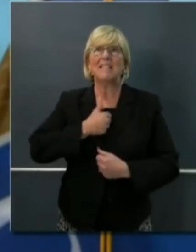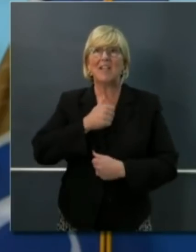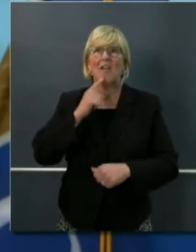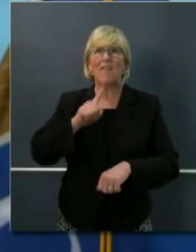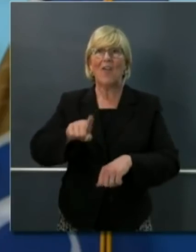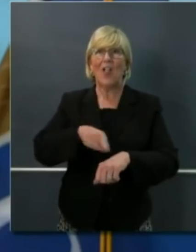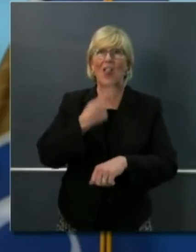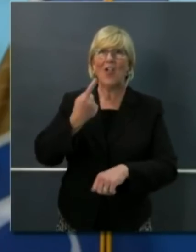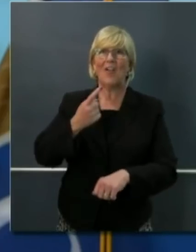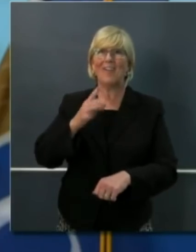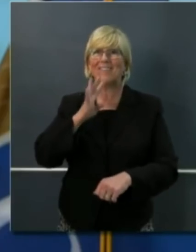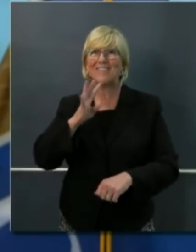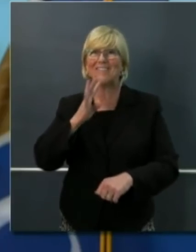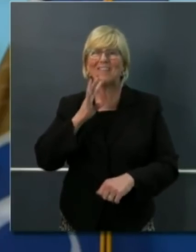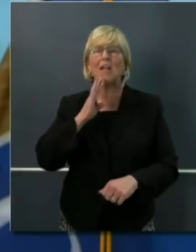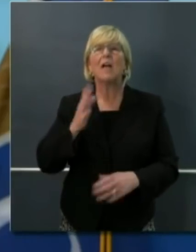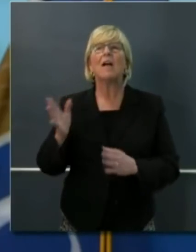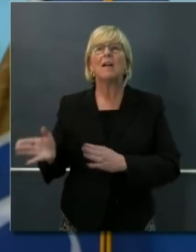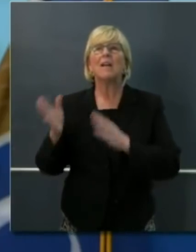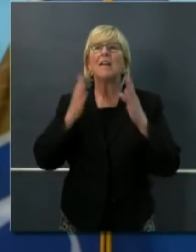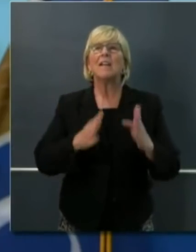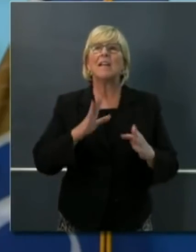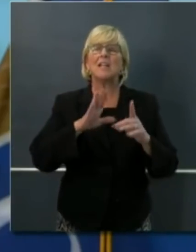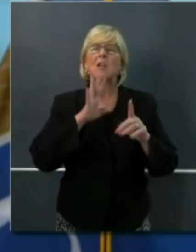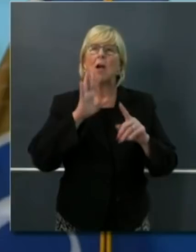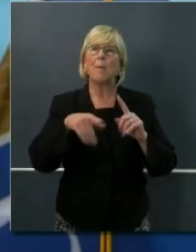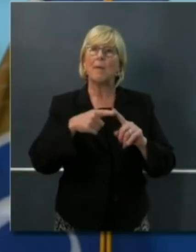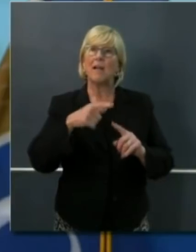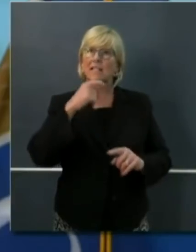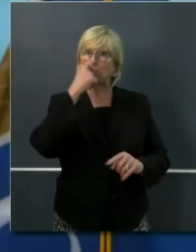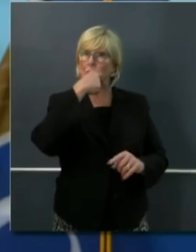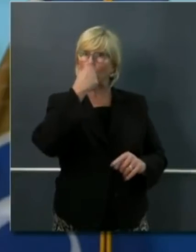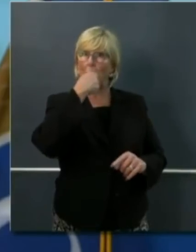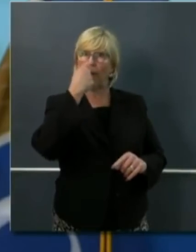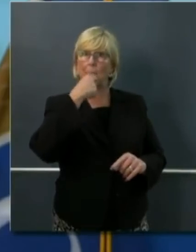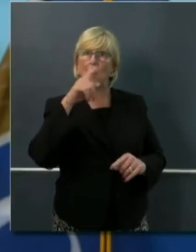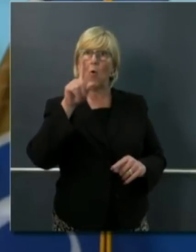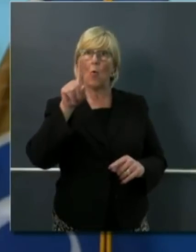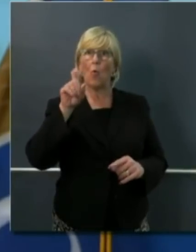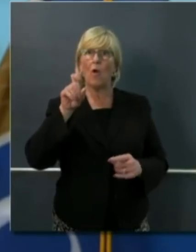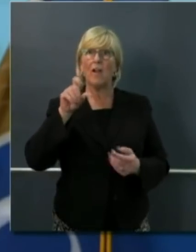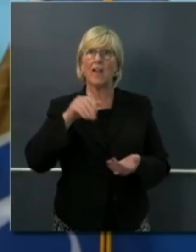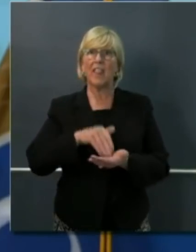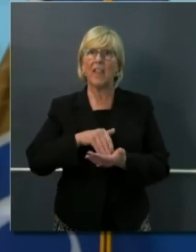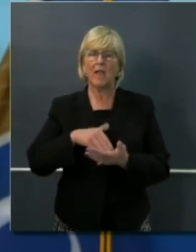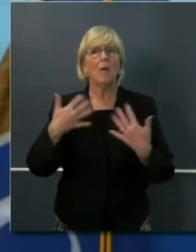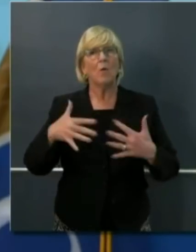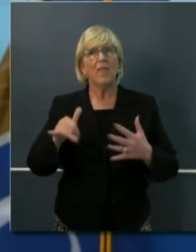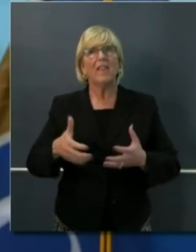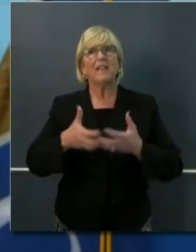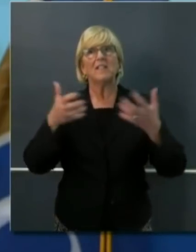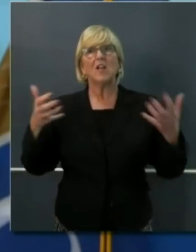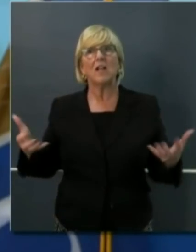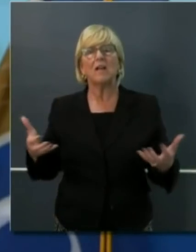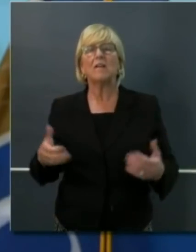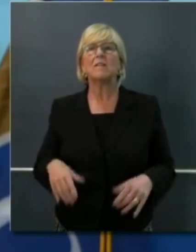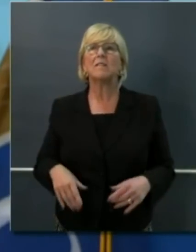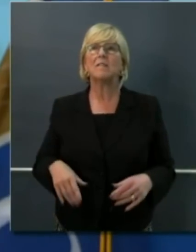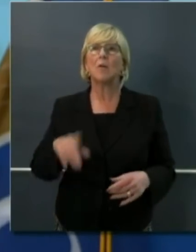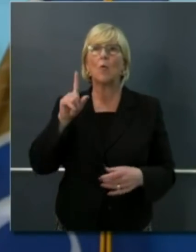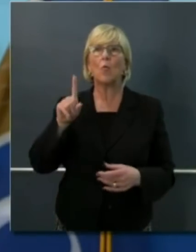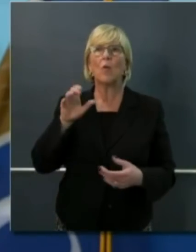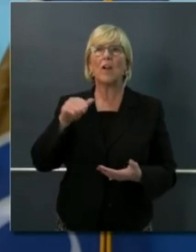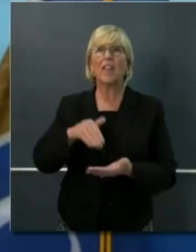Let me be more specific on the swabs. 100,000 is significant. Each swab represents a test. You can do the math. 100,000 this